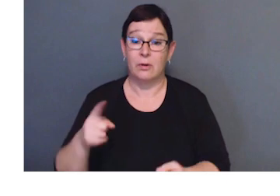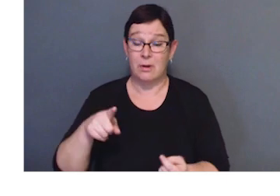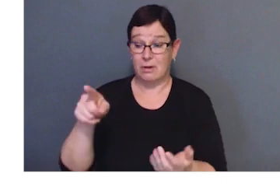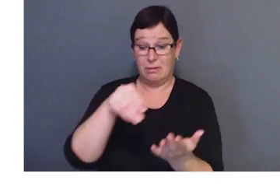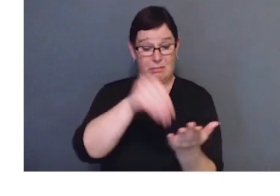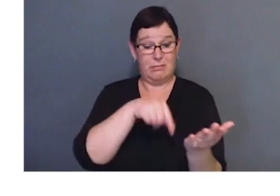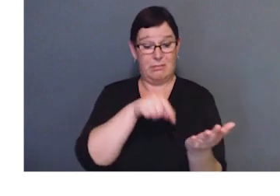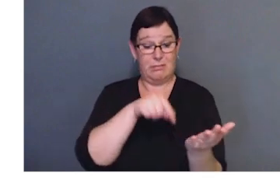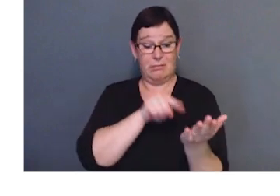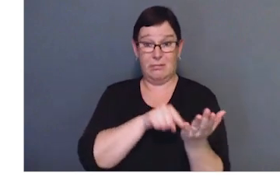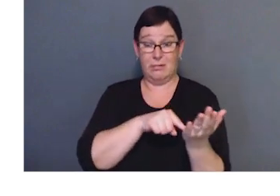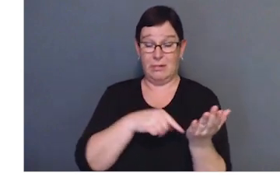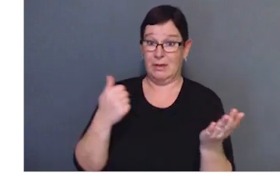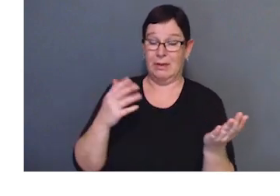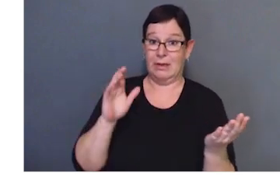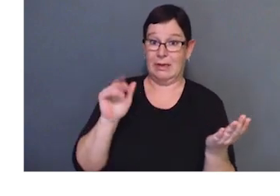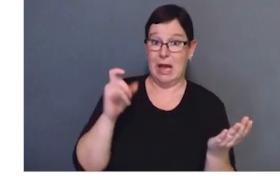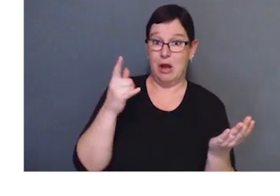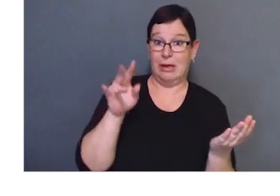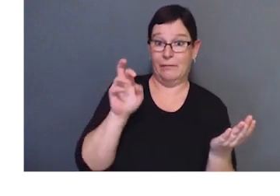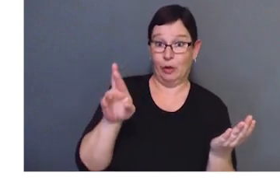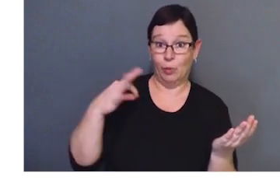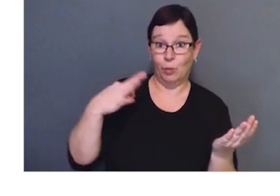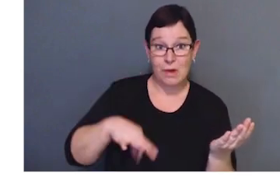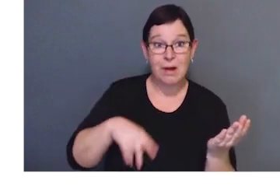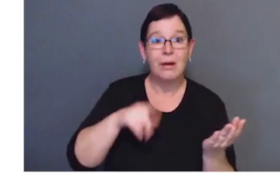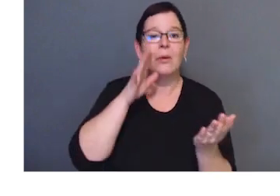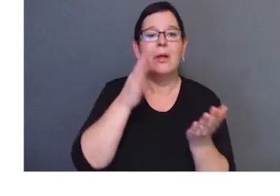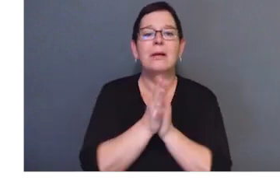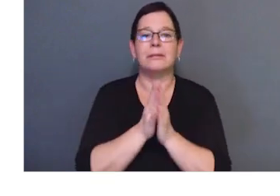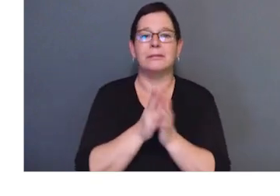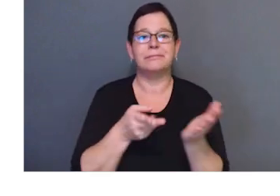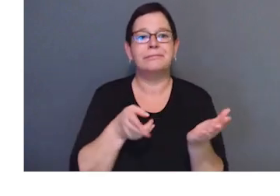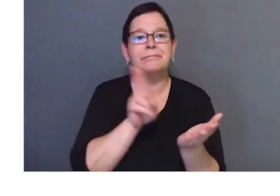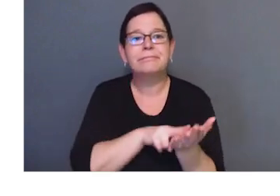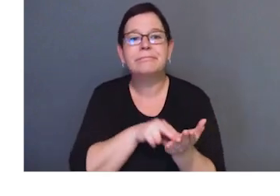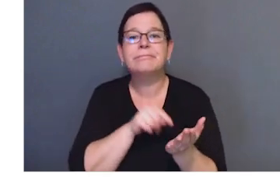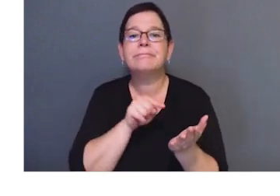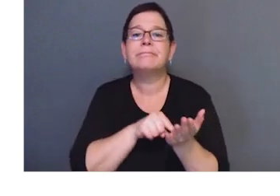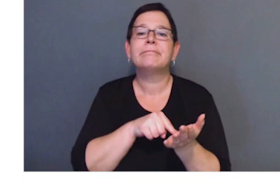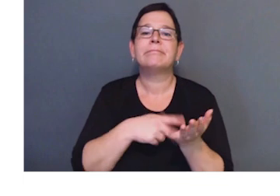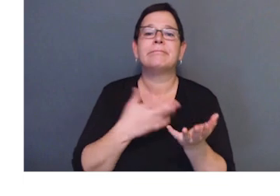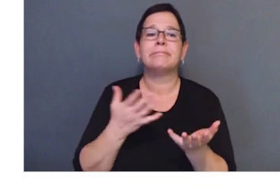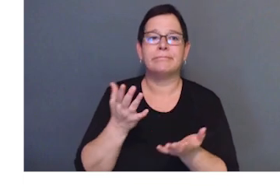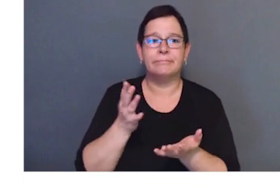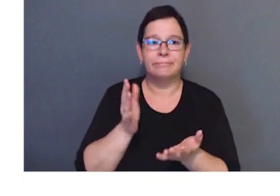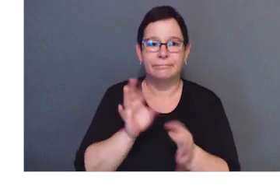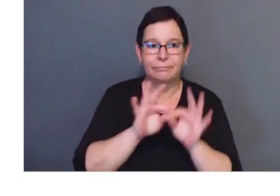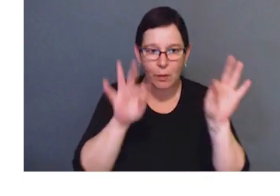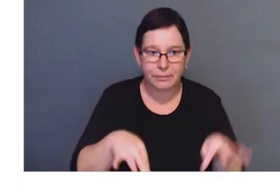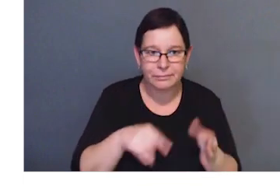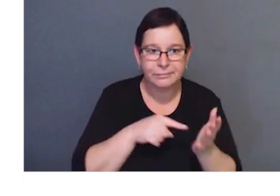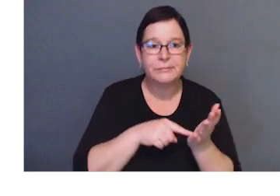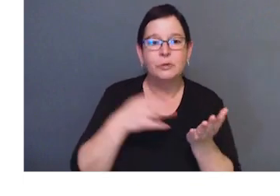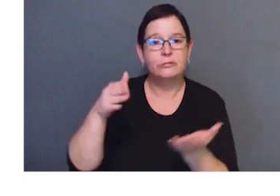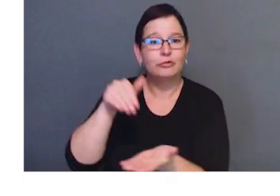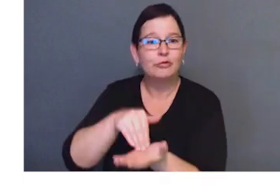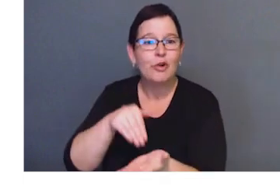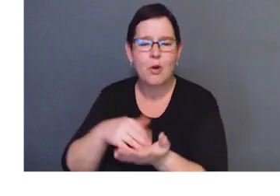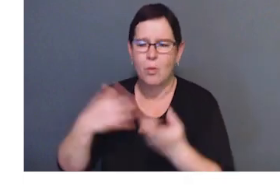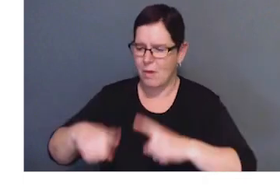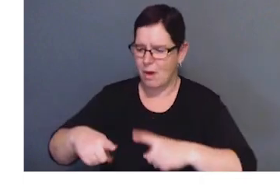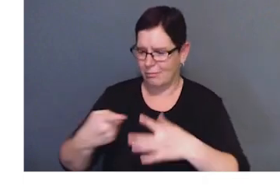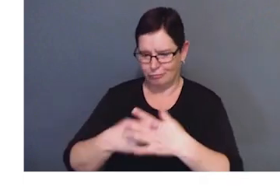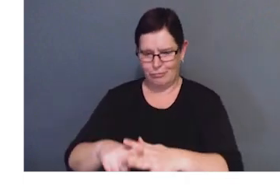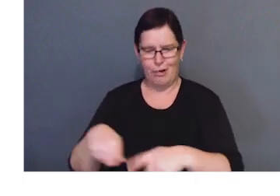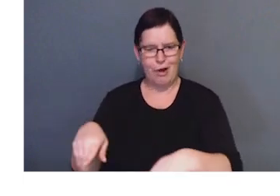the individual from a medical practitioner showing when the impairment began and what the duration of the impairment is expected